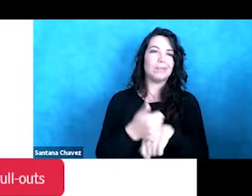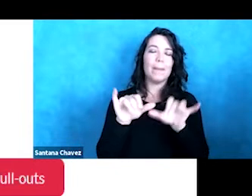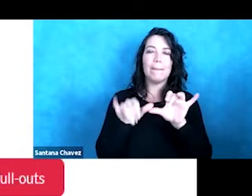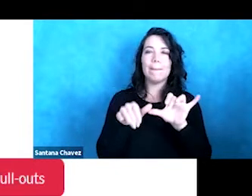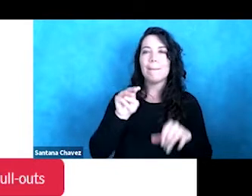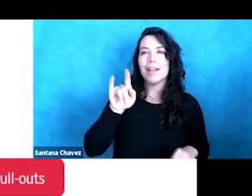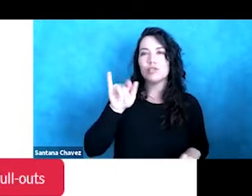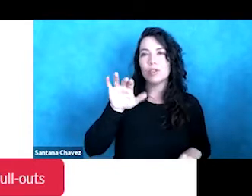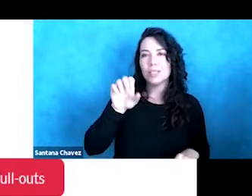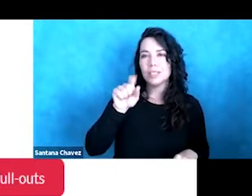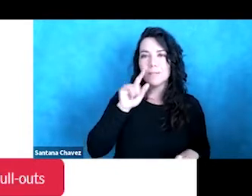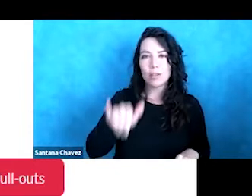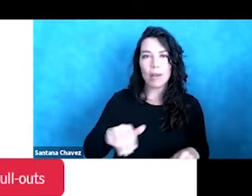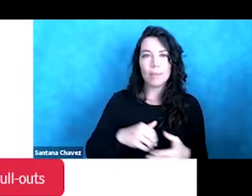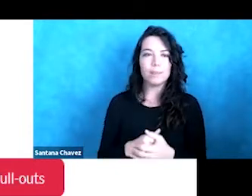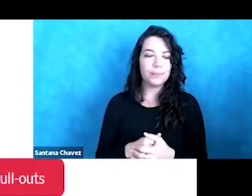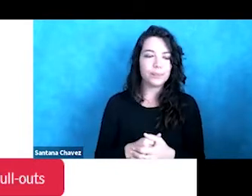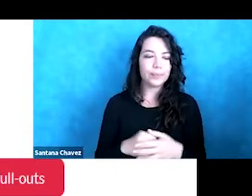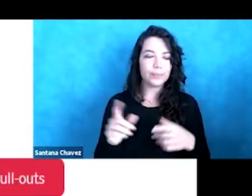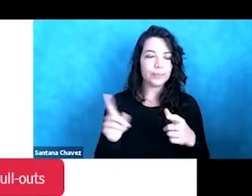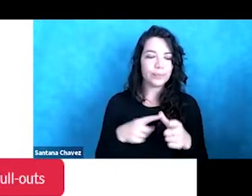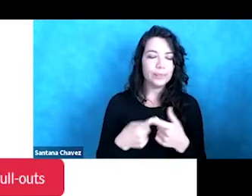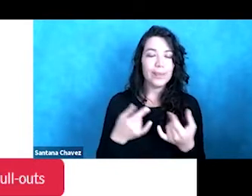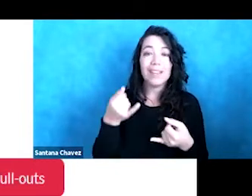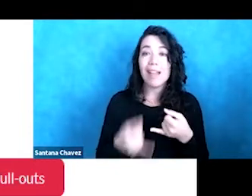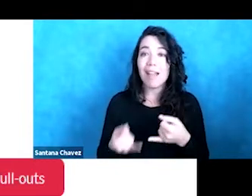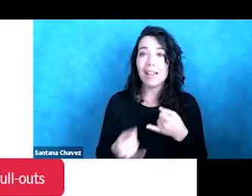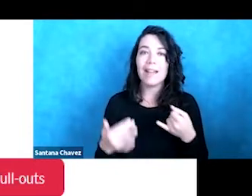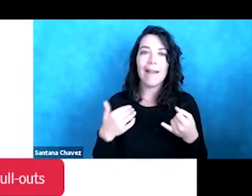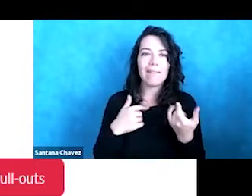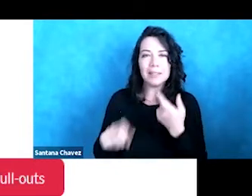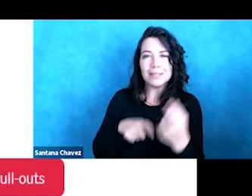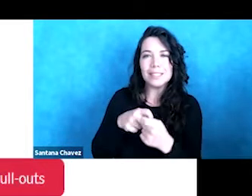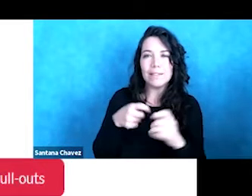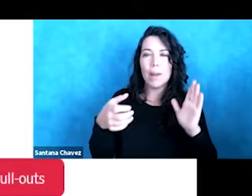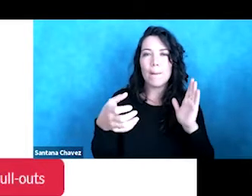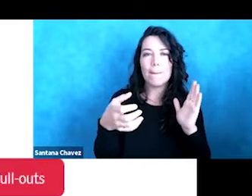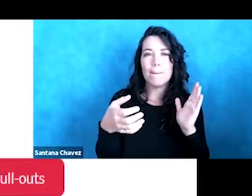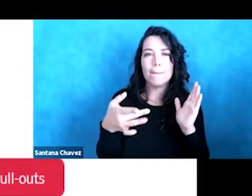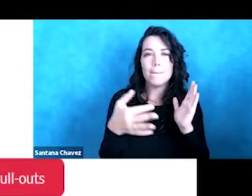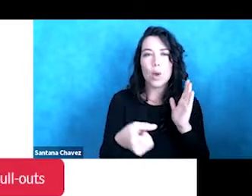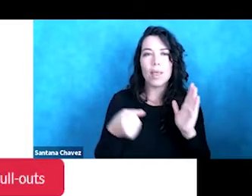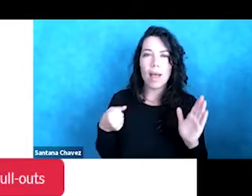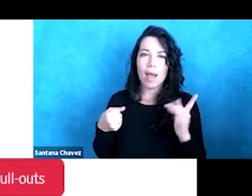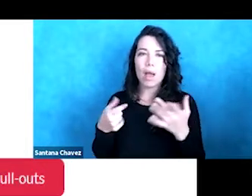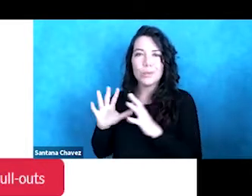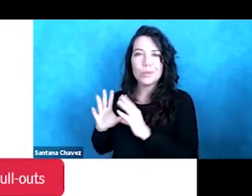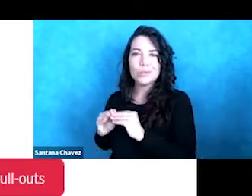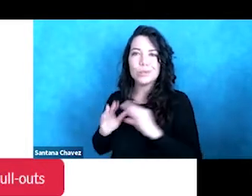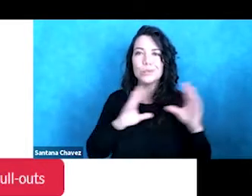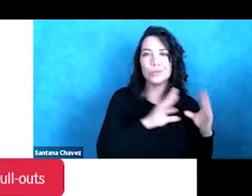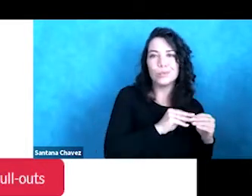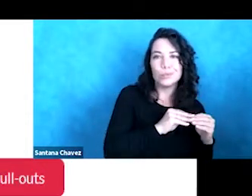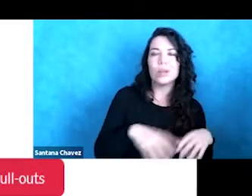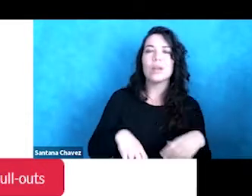includes sector-specific pullouts, and these sector-specific pullouts provide examples of programs or case examples that